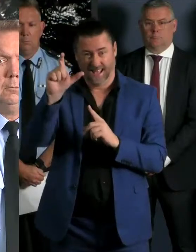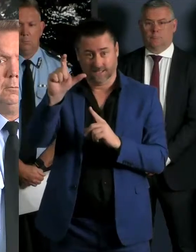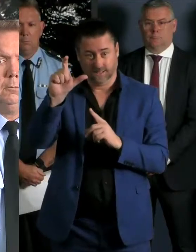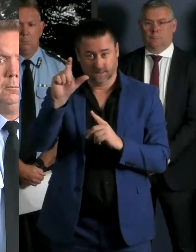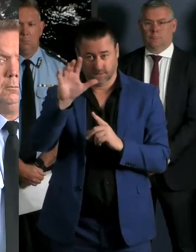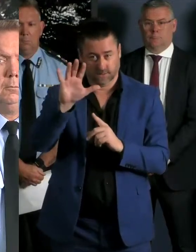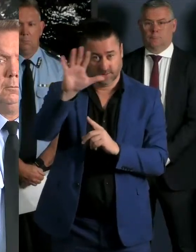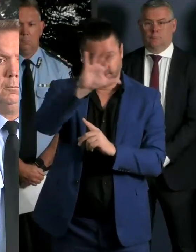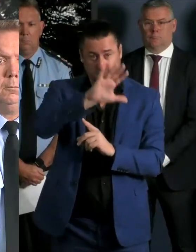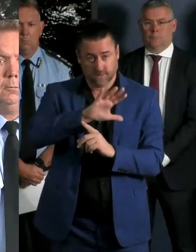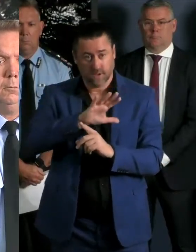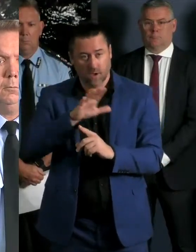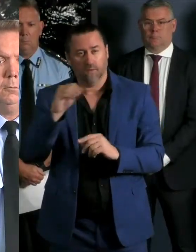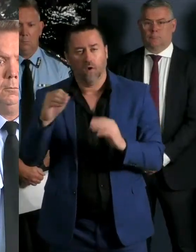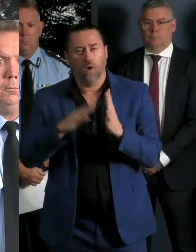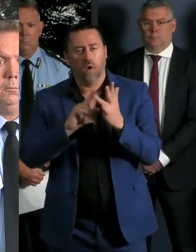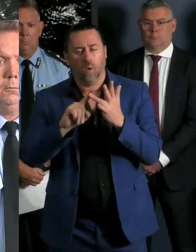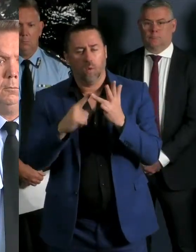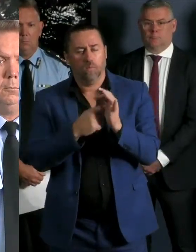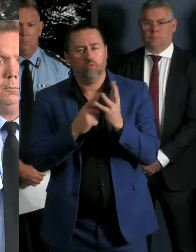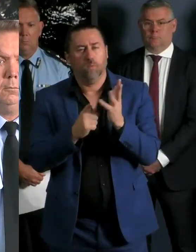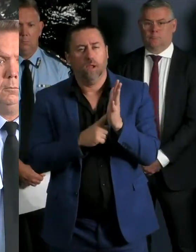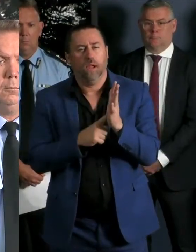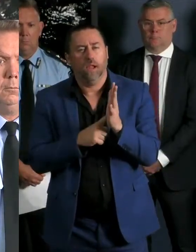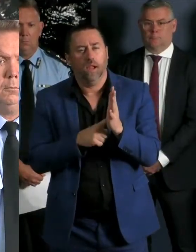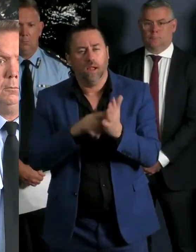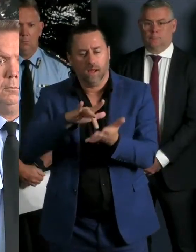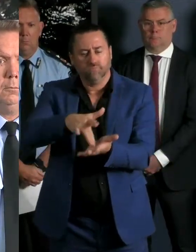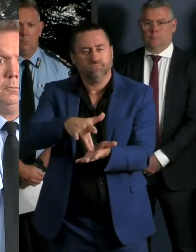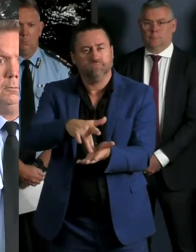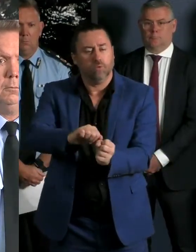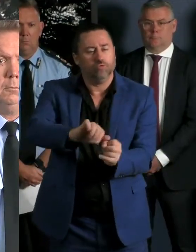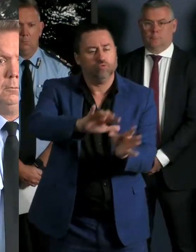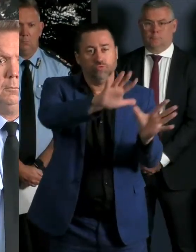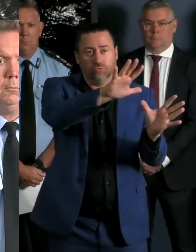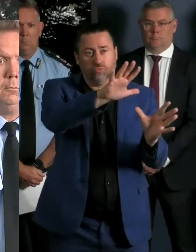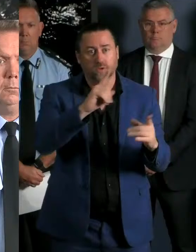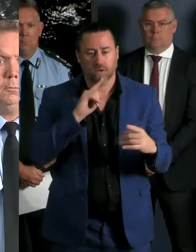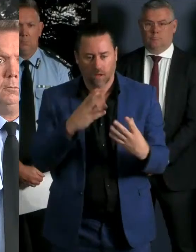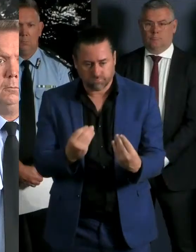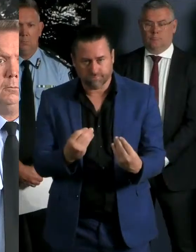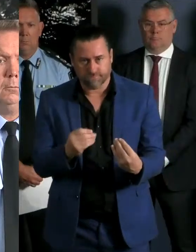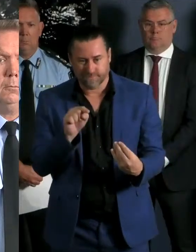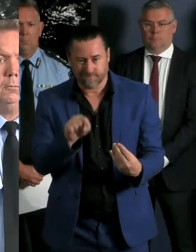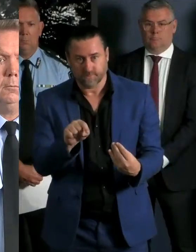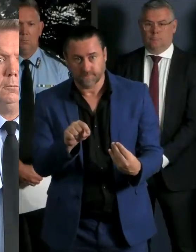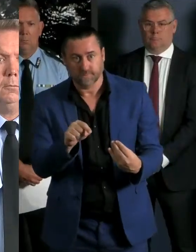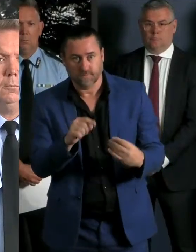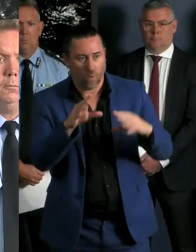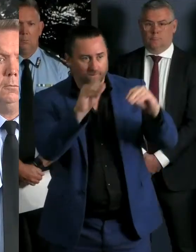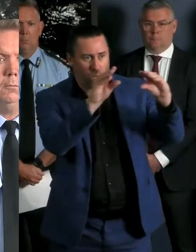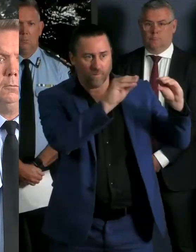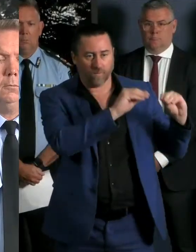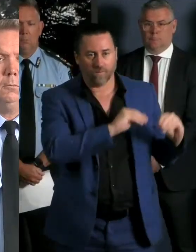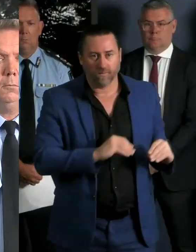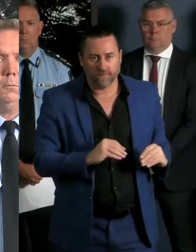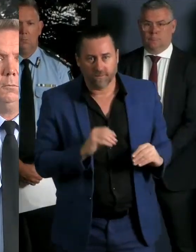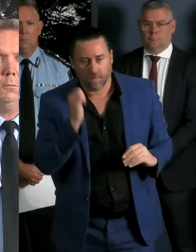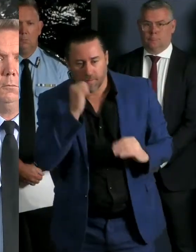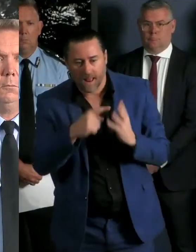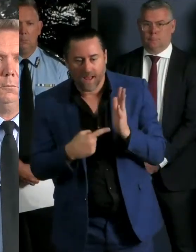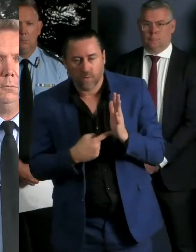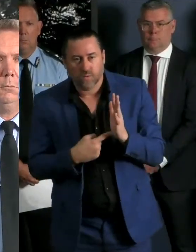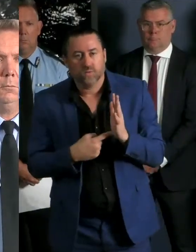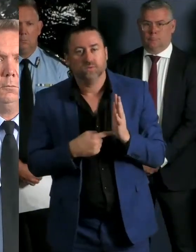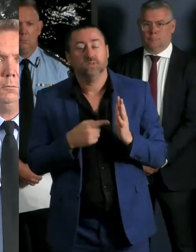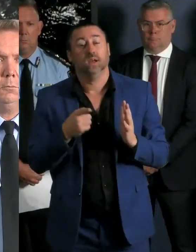Cairns that are fed off the Moorabool feeder. I can also provide reassurance to homes and businesses